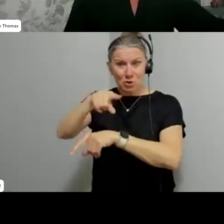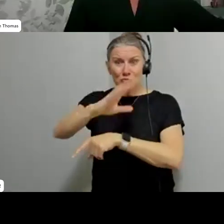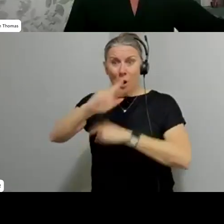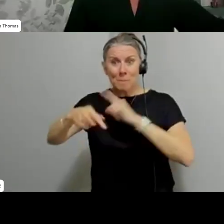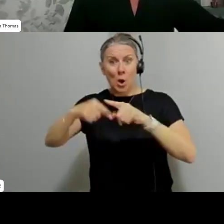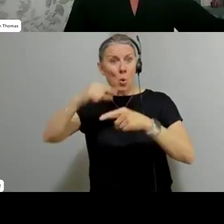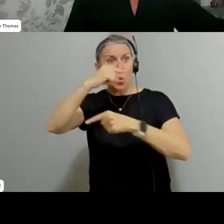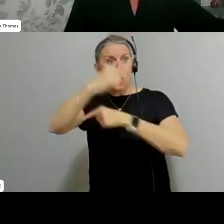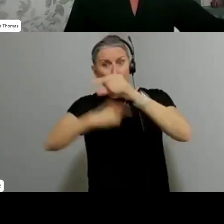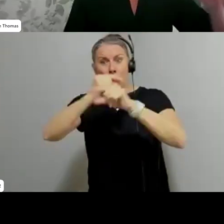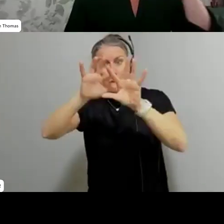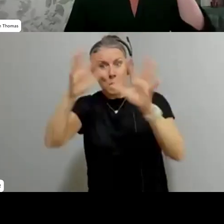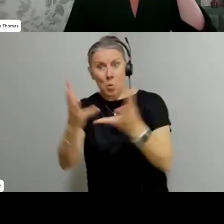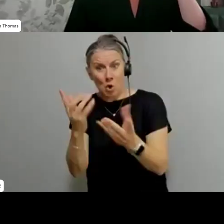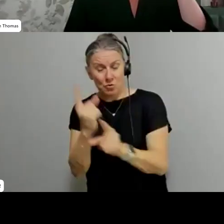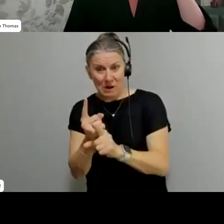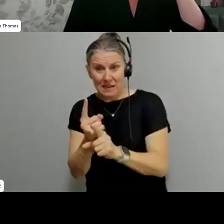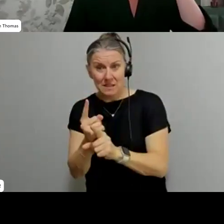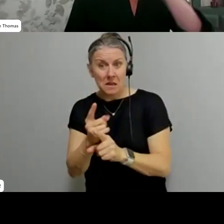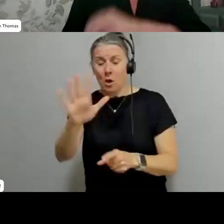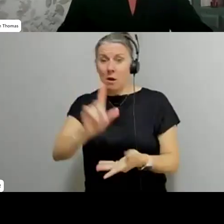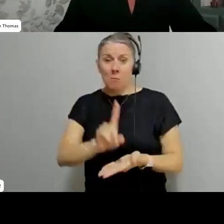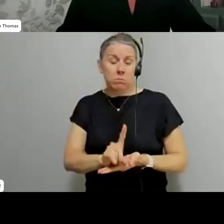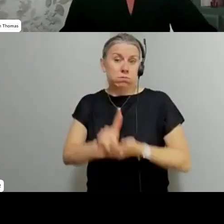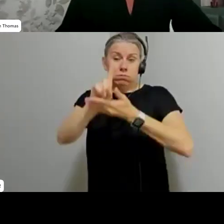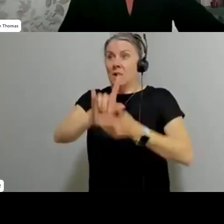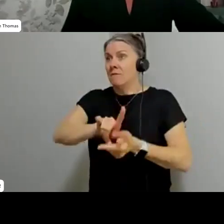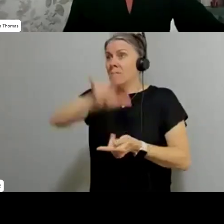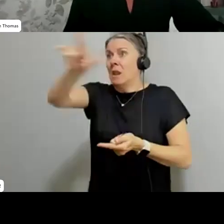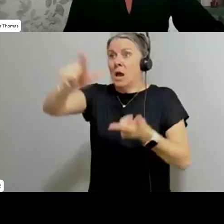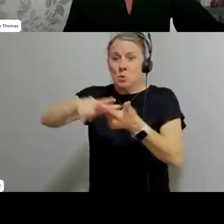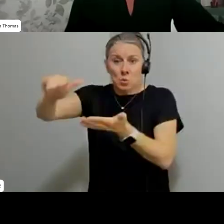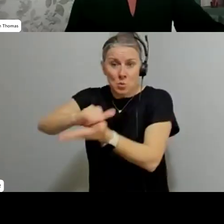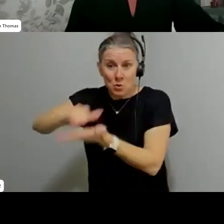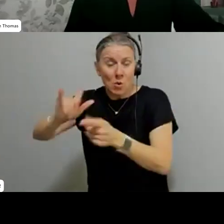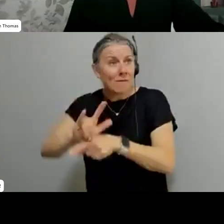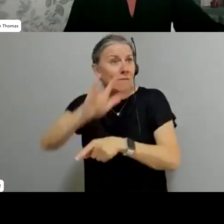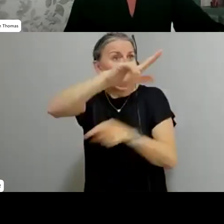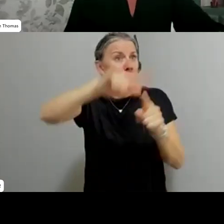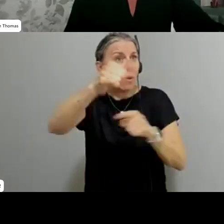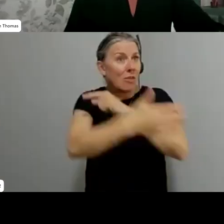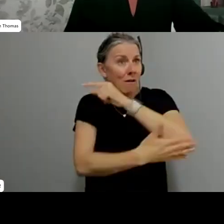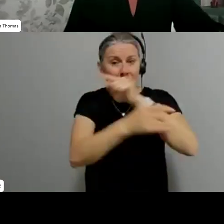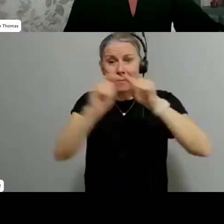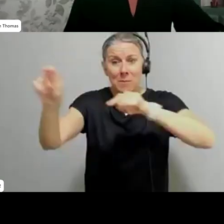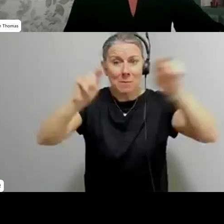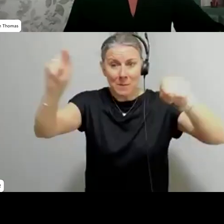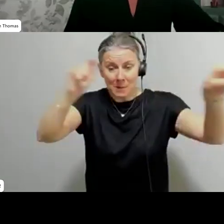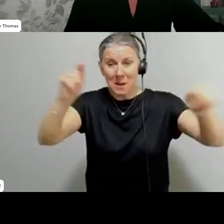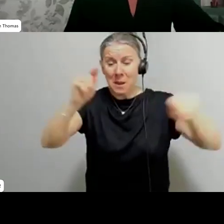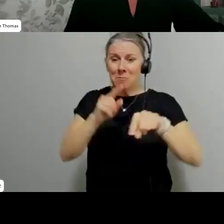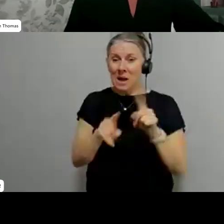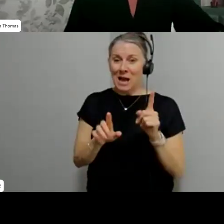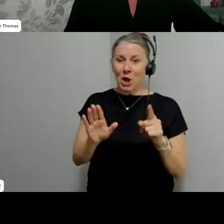It's a great privilege to get on a plane and go to Geneva or to New York, but most of the work isn't being done all in a room